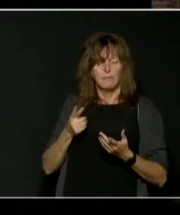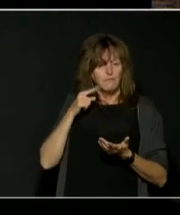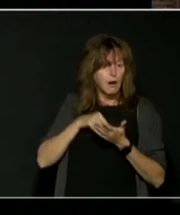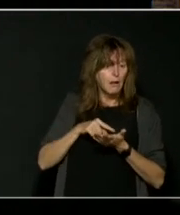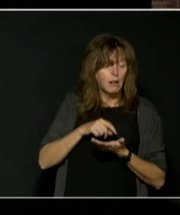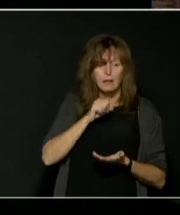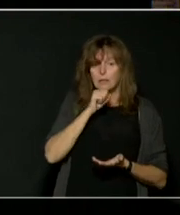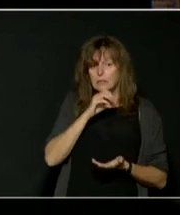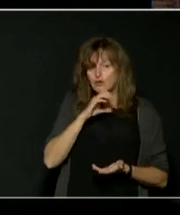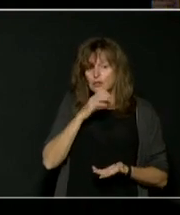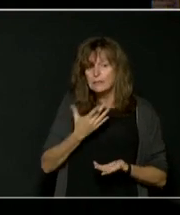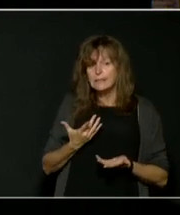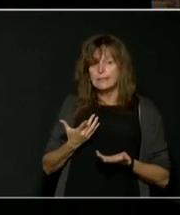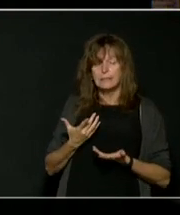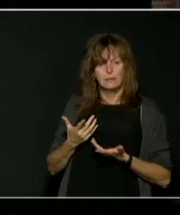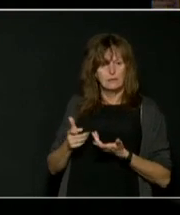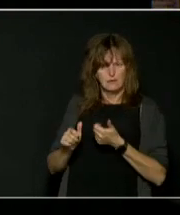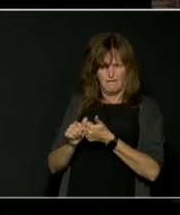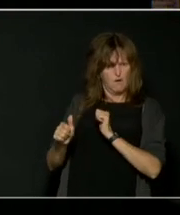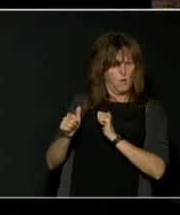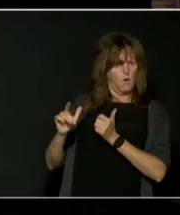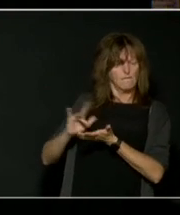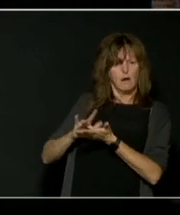individuals avoid those pharmacies?